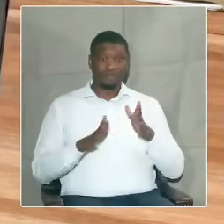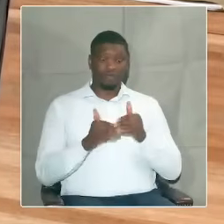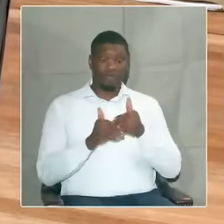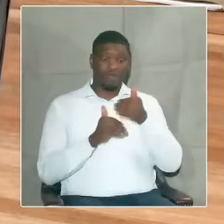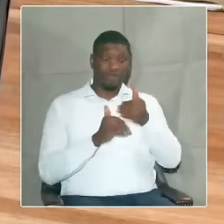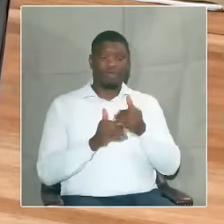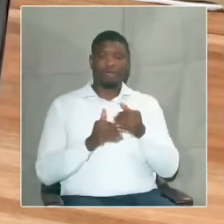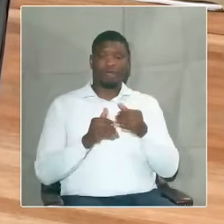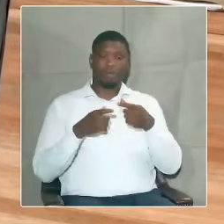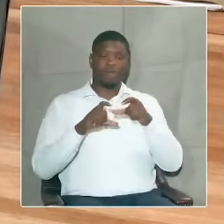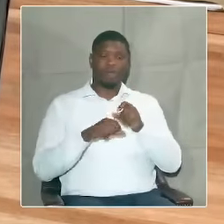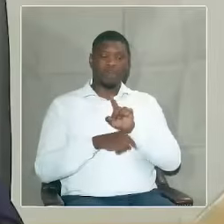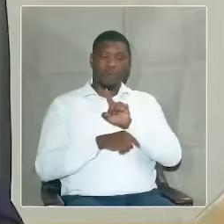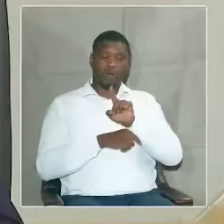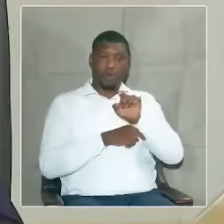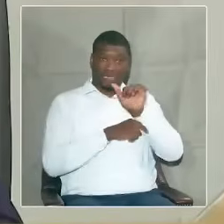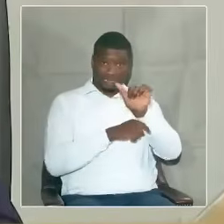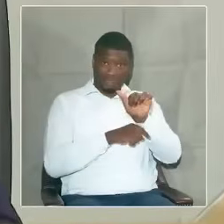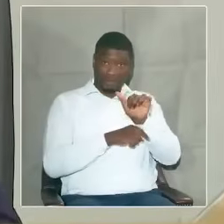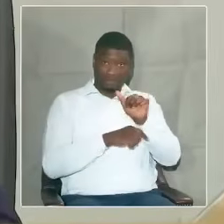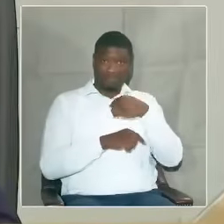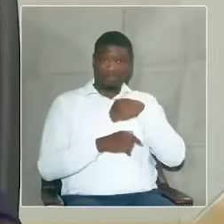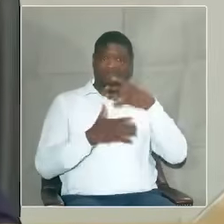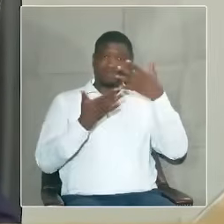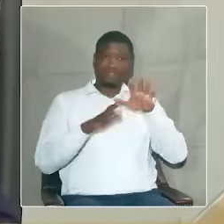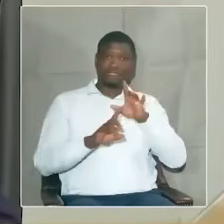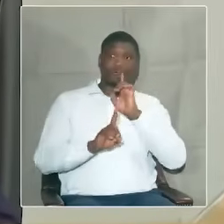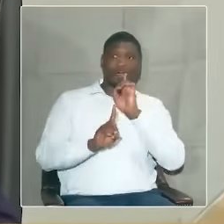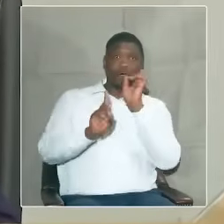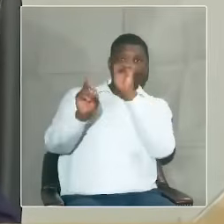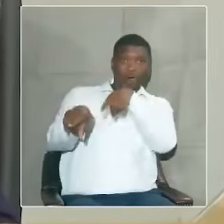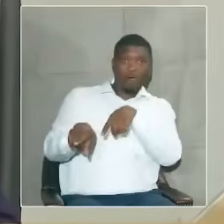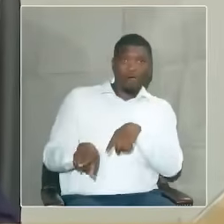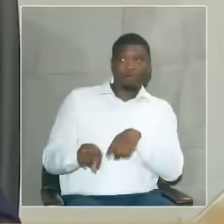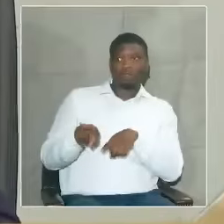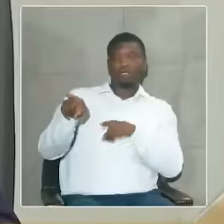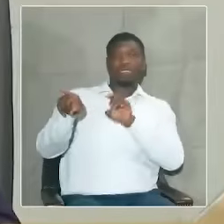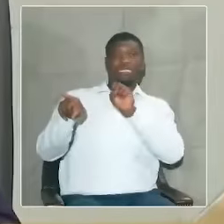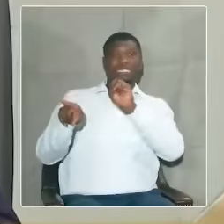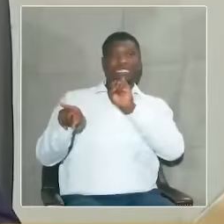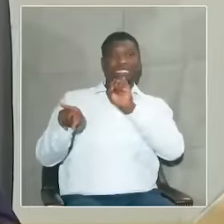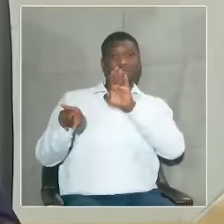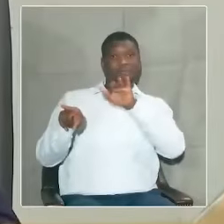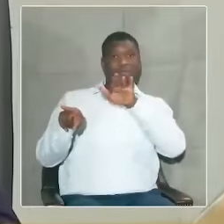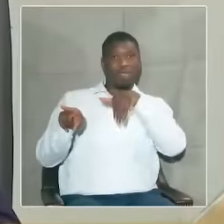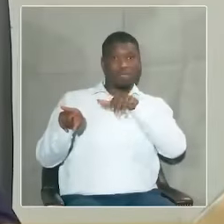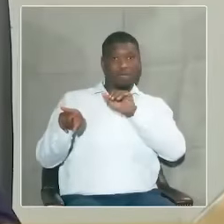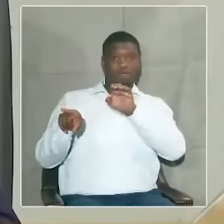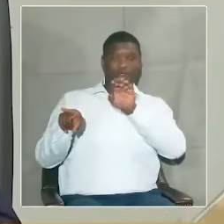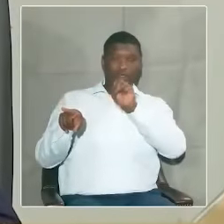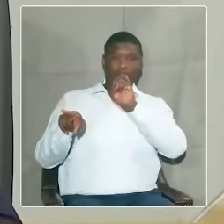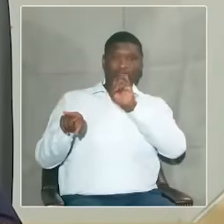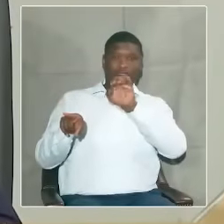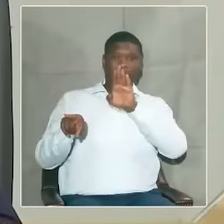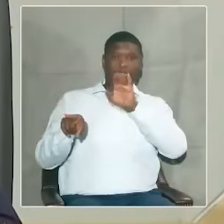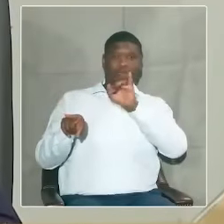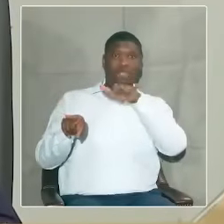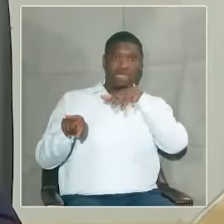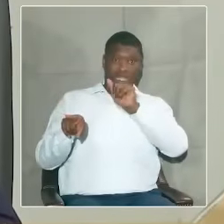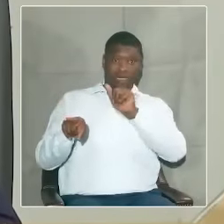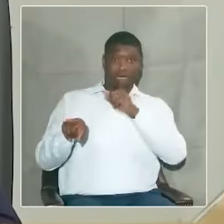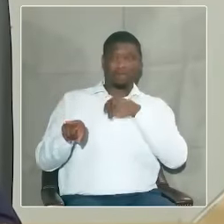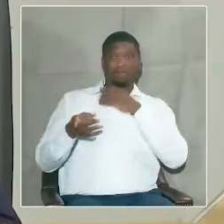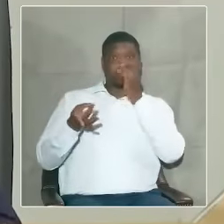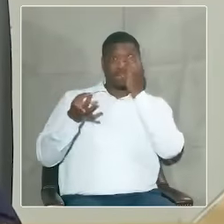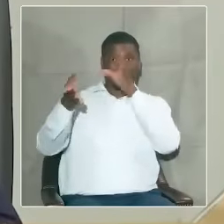instruction? I instructed General Sibia that the PKTT should be wound down in a